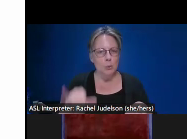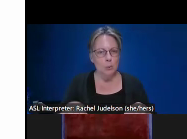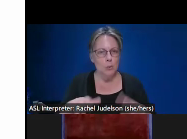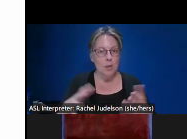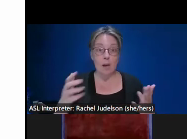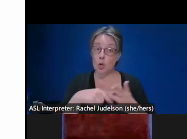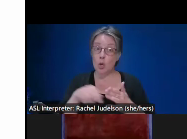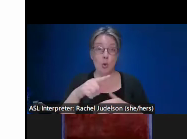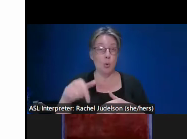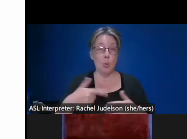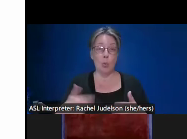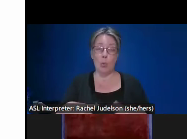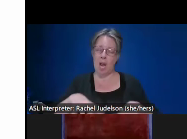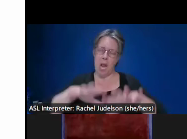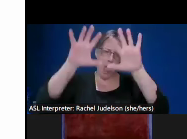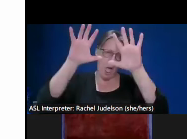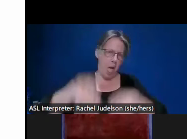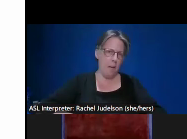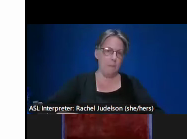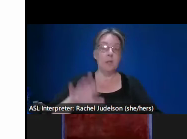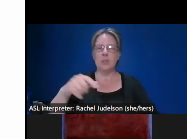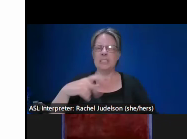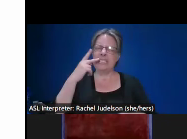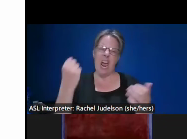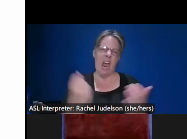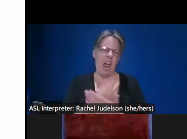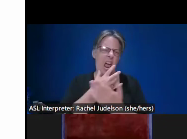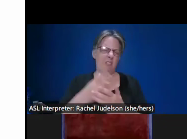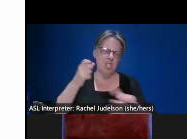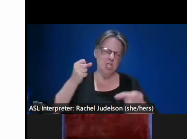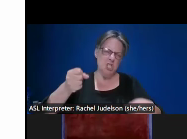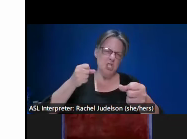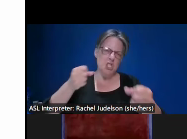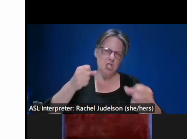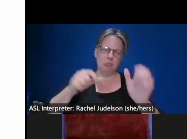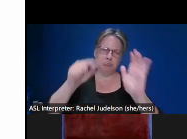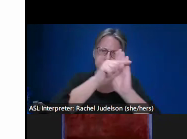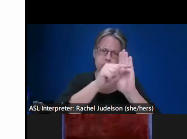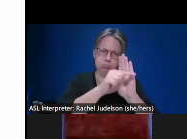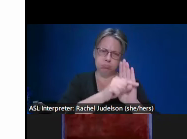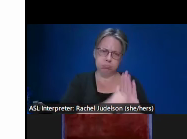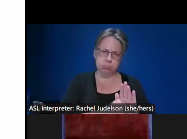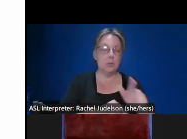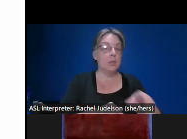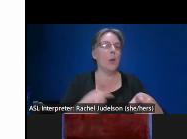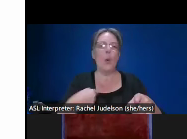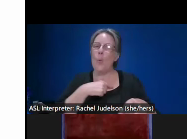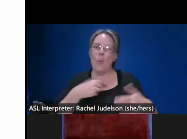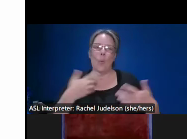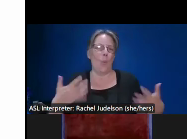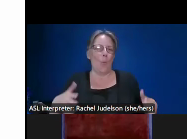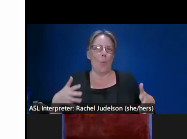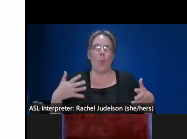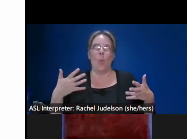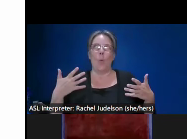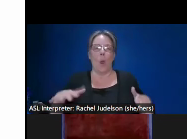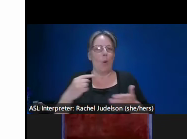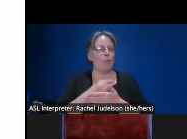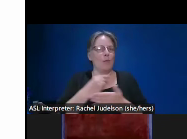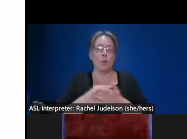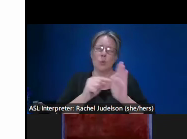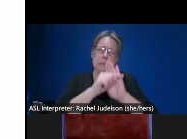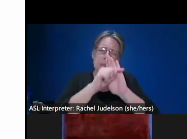it down, right? To point out all the flaws in the abstract. We don't really want reviews to be negative